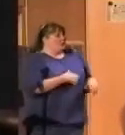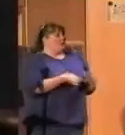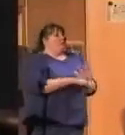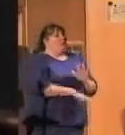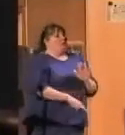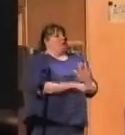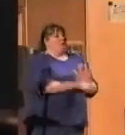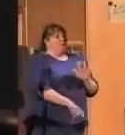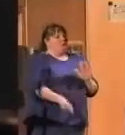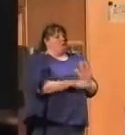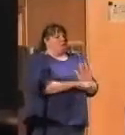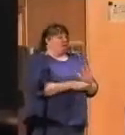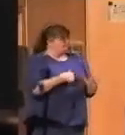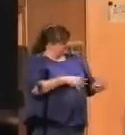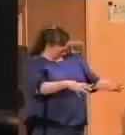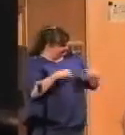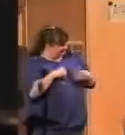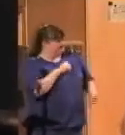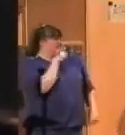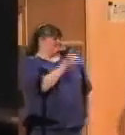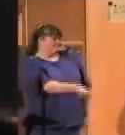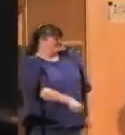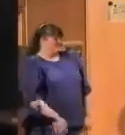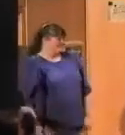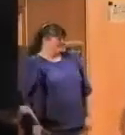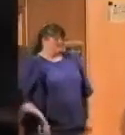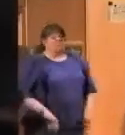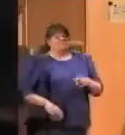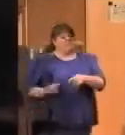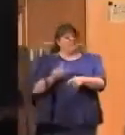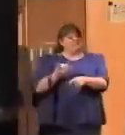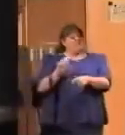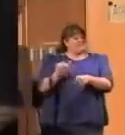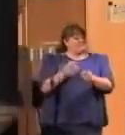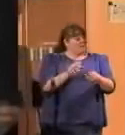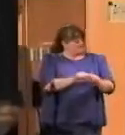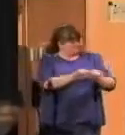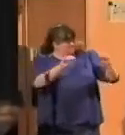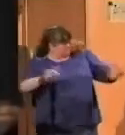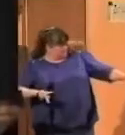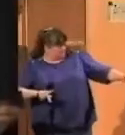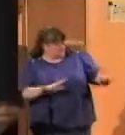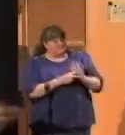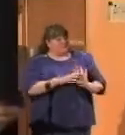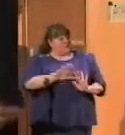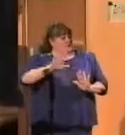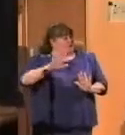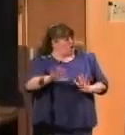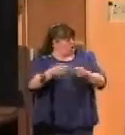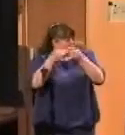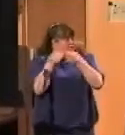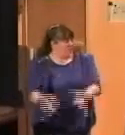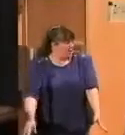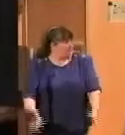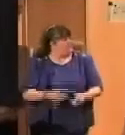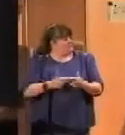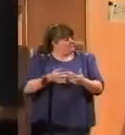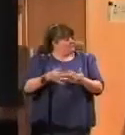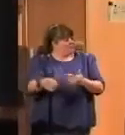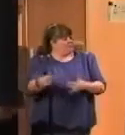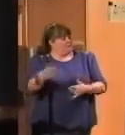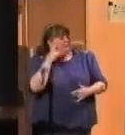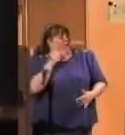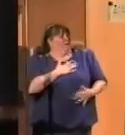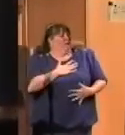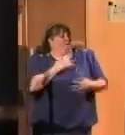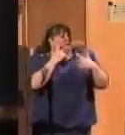And I'm not listening to it. It's her loss. She'll find out that soon. And who'll be crying then, huh? It's